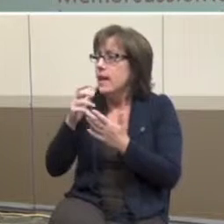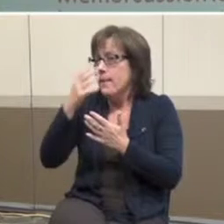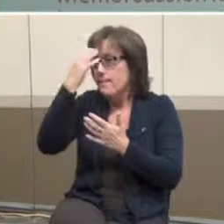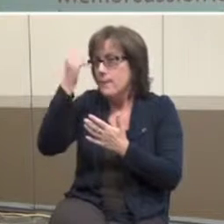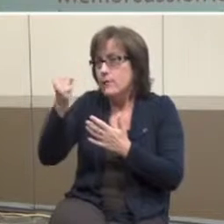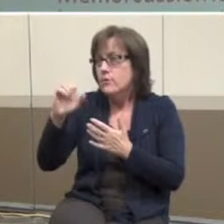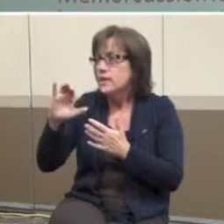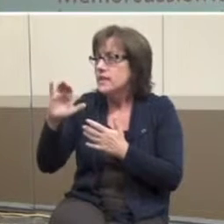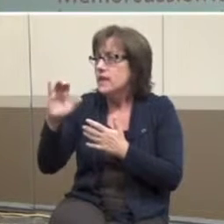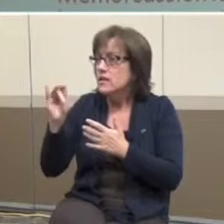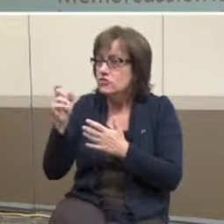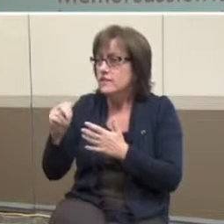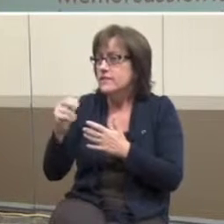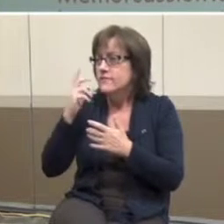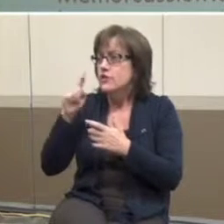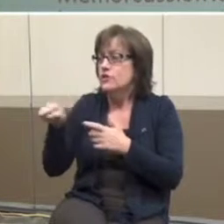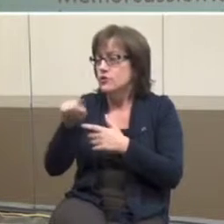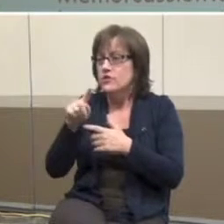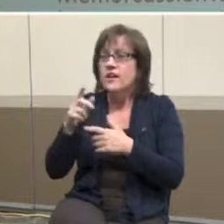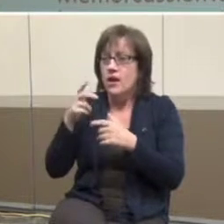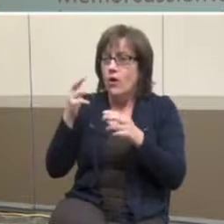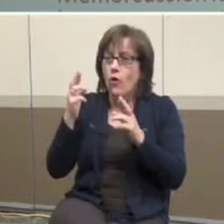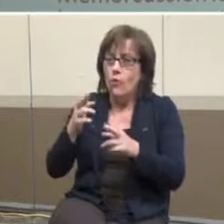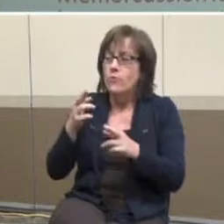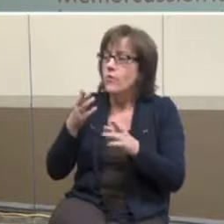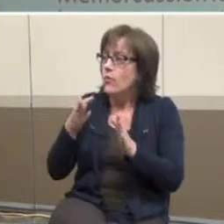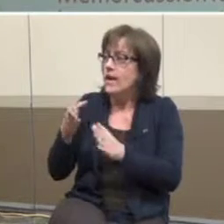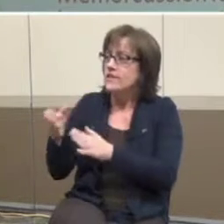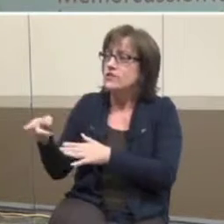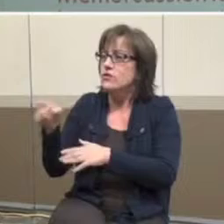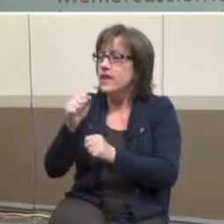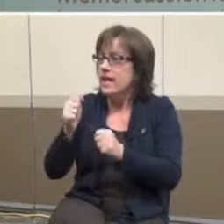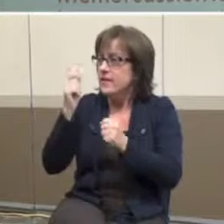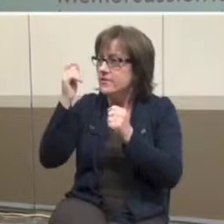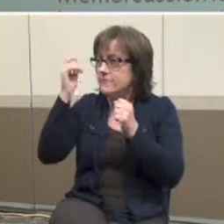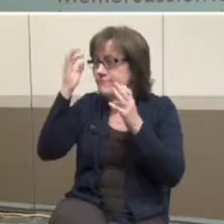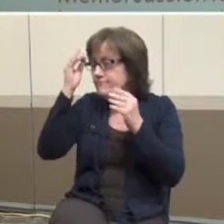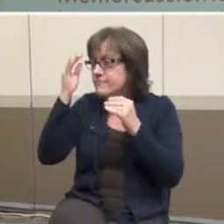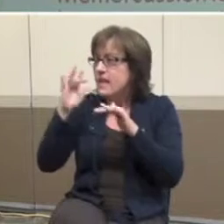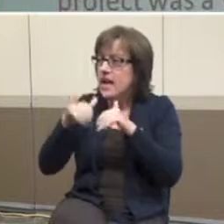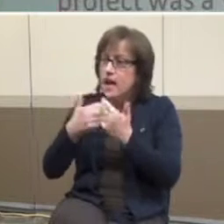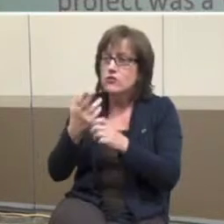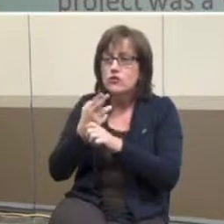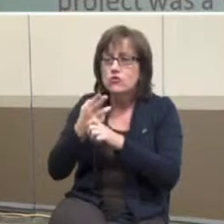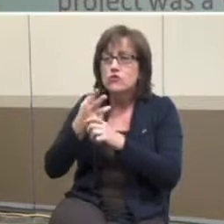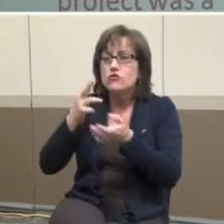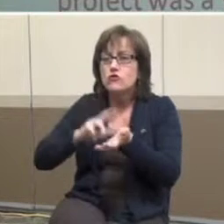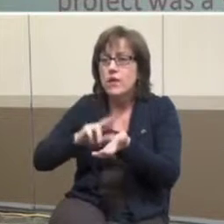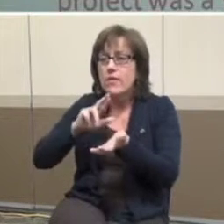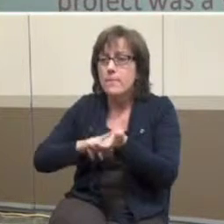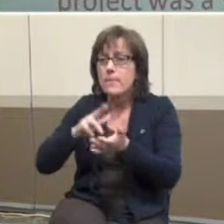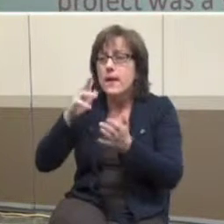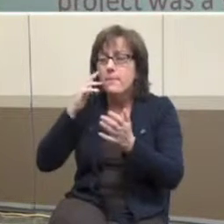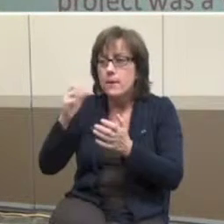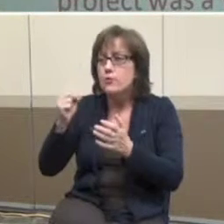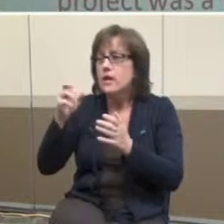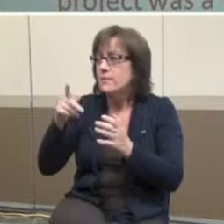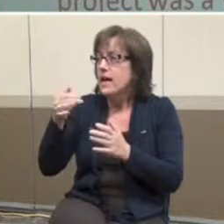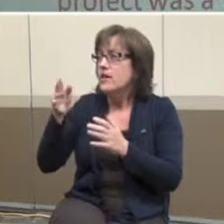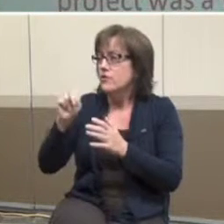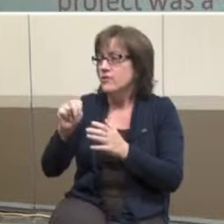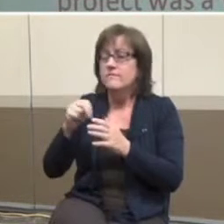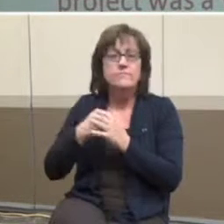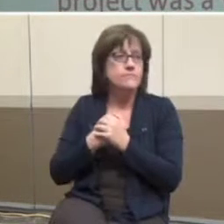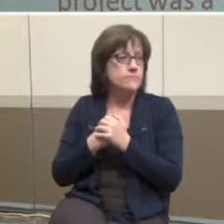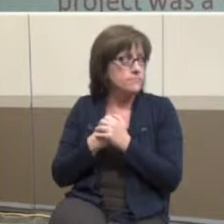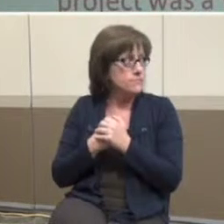that you think of today. So I hope you can think of ways that you could use rhythms and of memorizing patterns. Good news. No